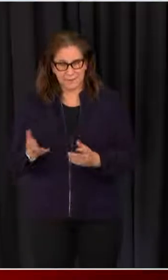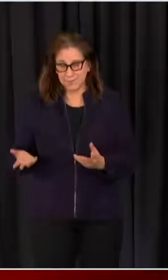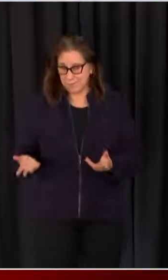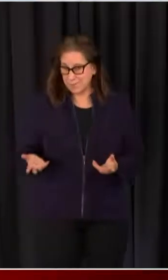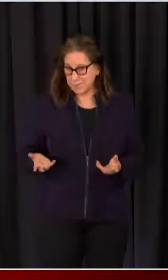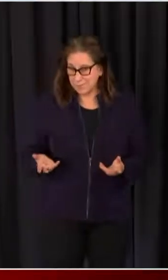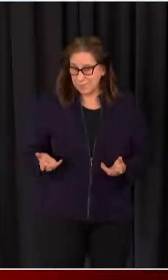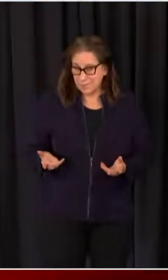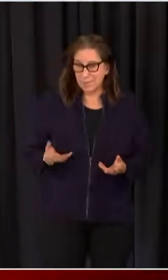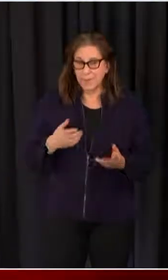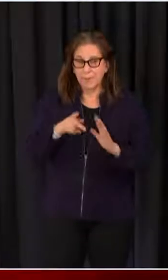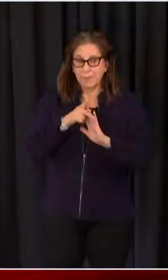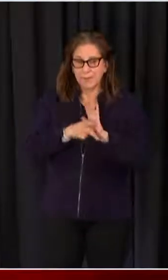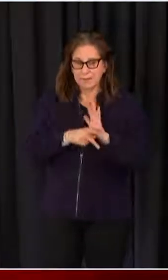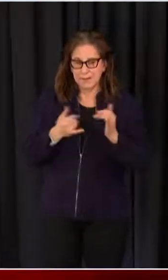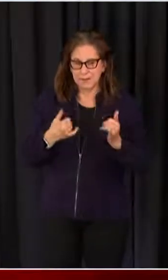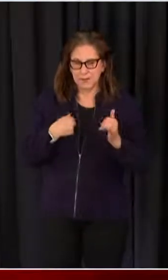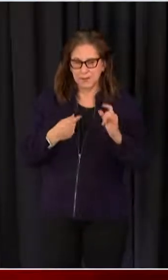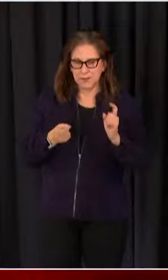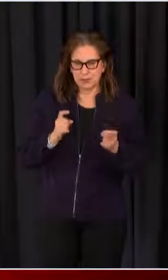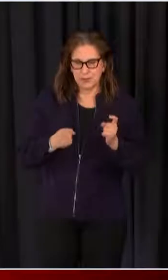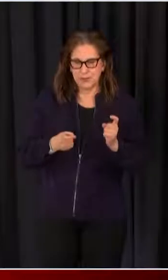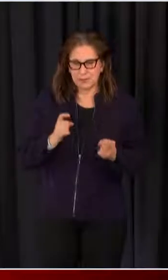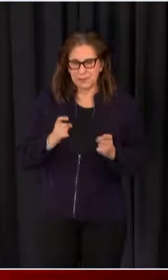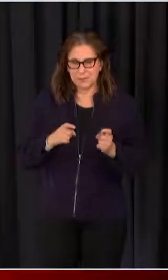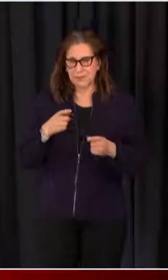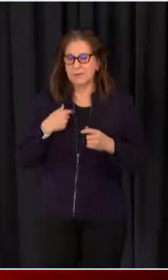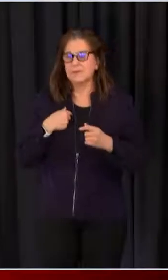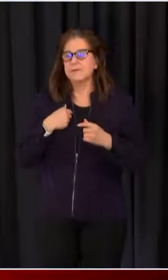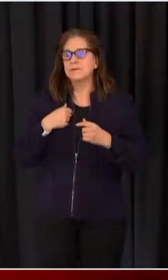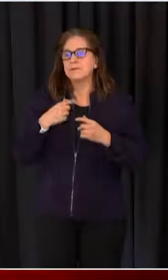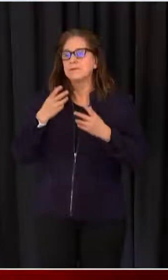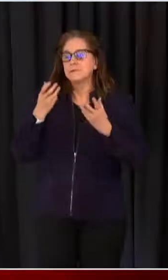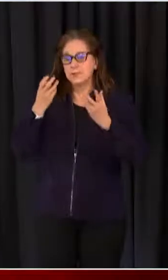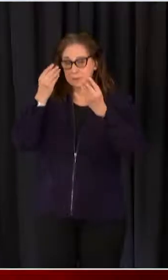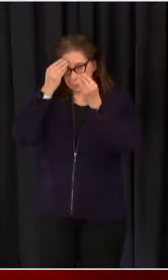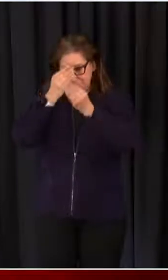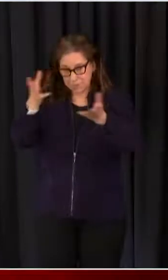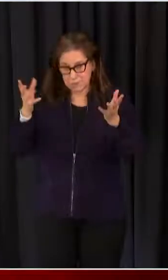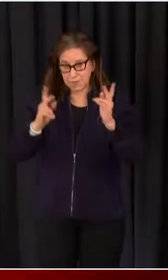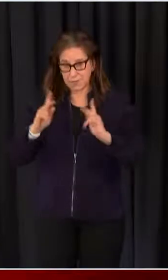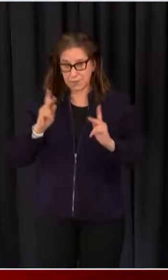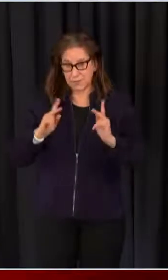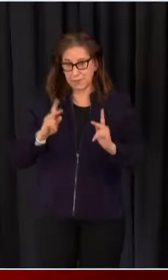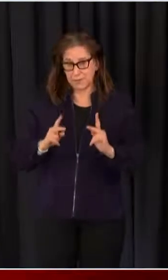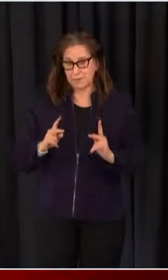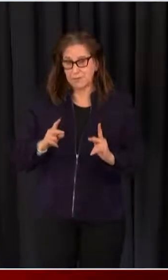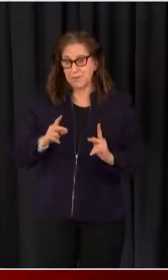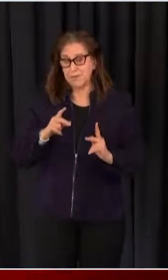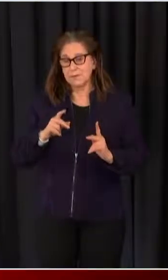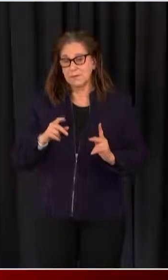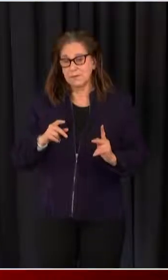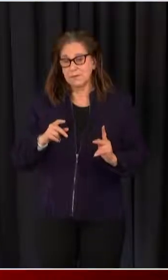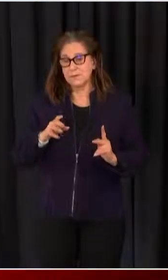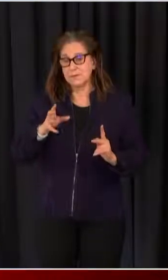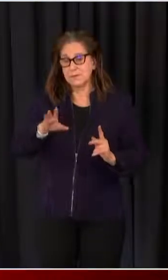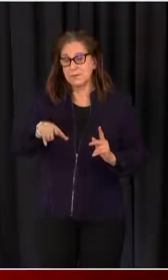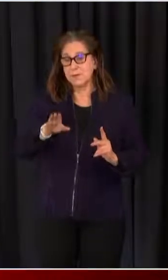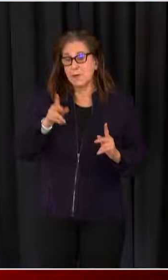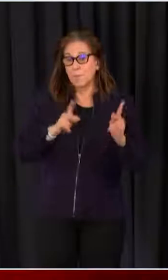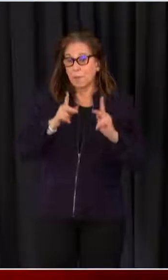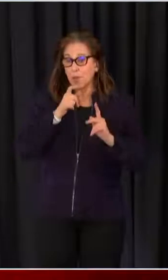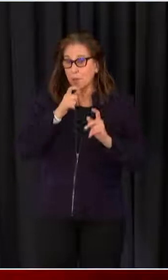the policy around individuals who are fully vaccinated not needing to quarantine for the 90